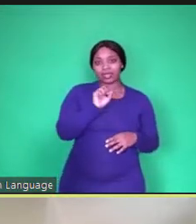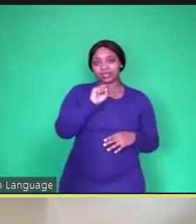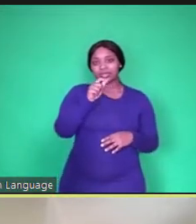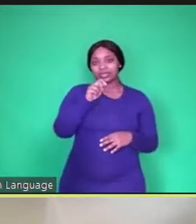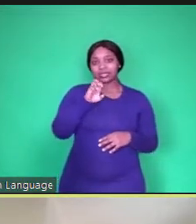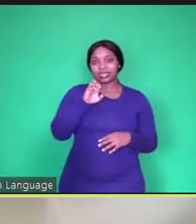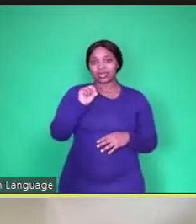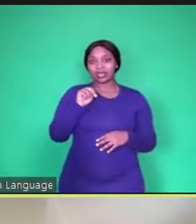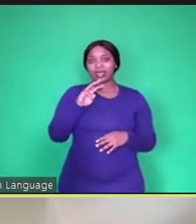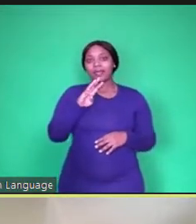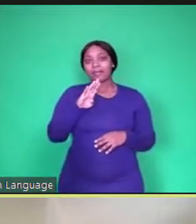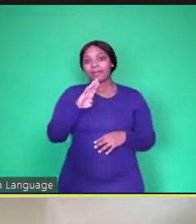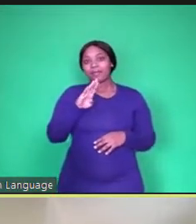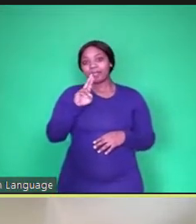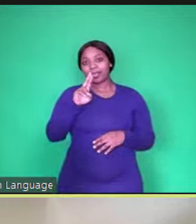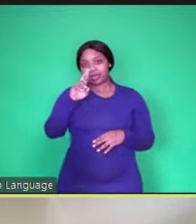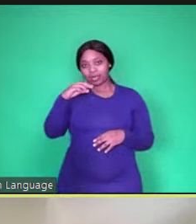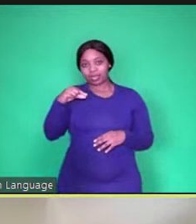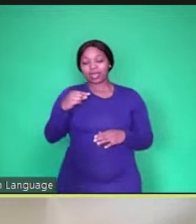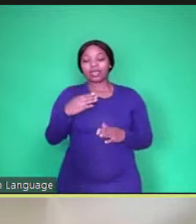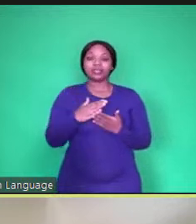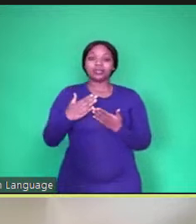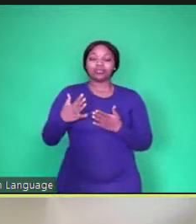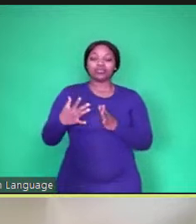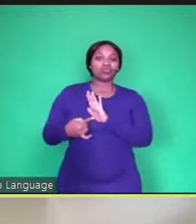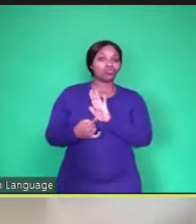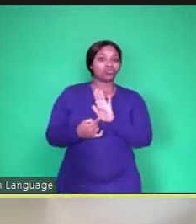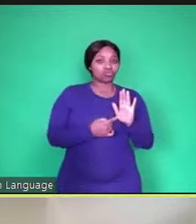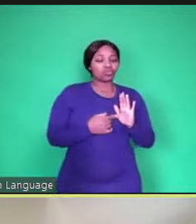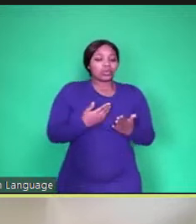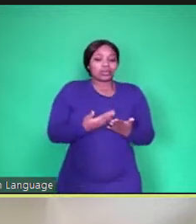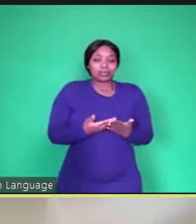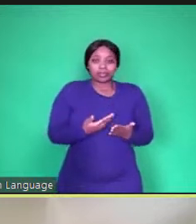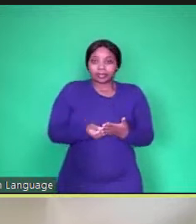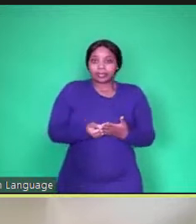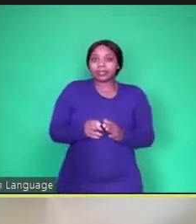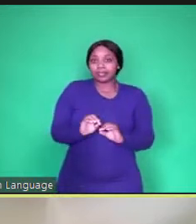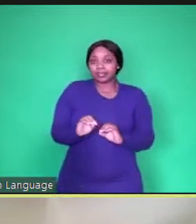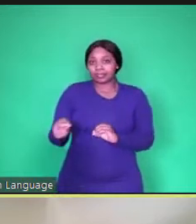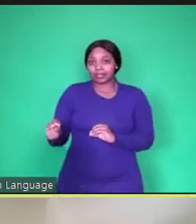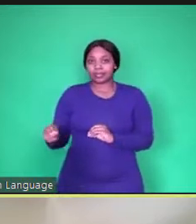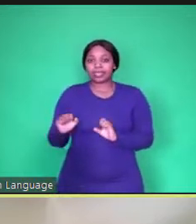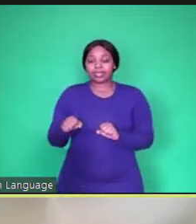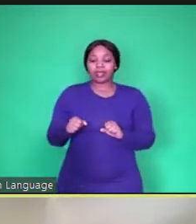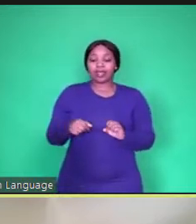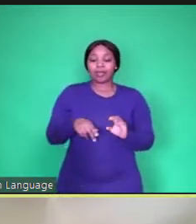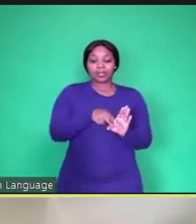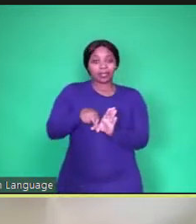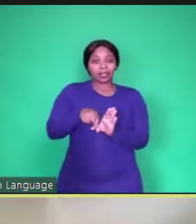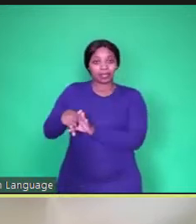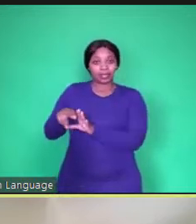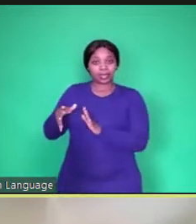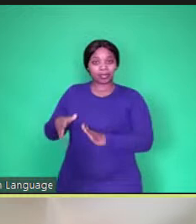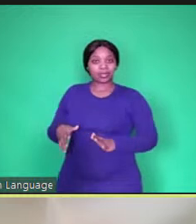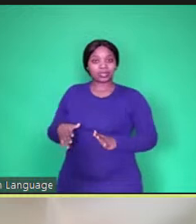like, apart from short mobilities, we do have long-term mobilities or participants to as far as Gauteng and